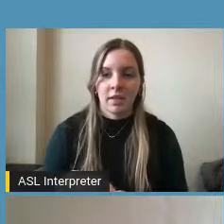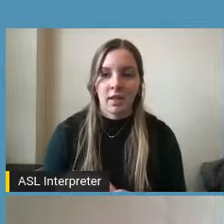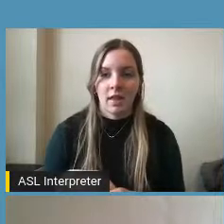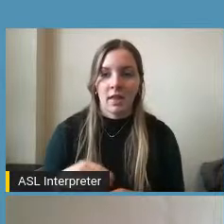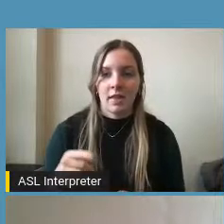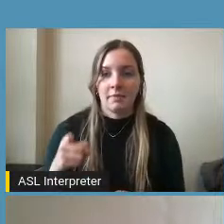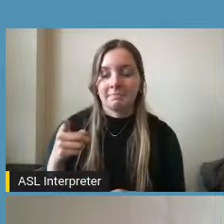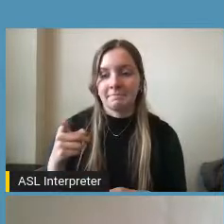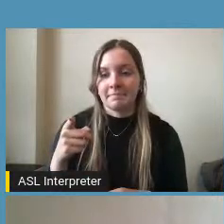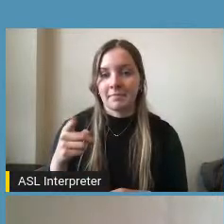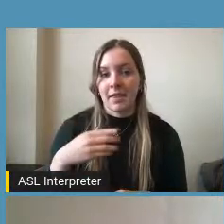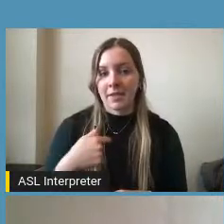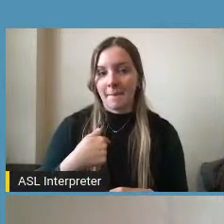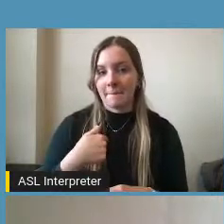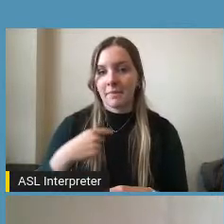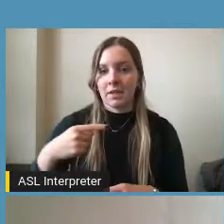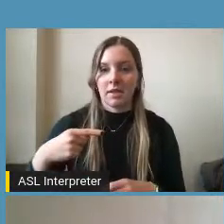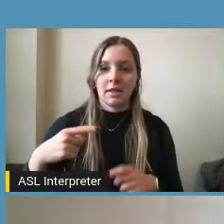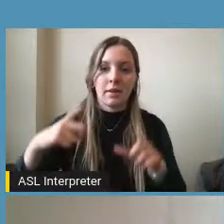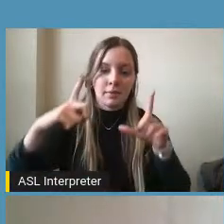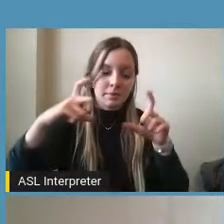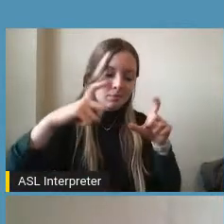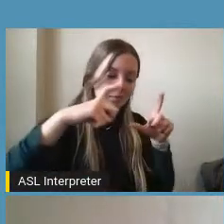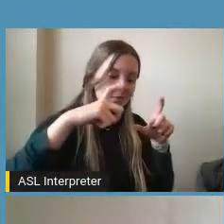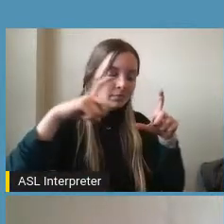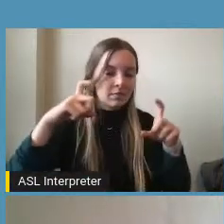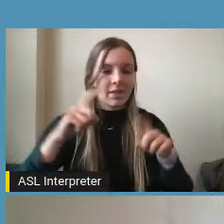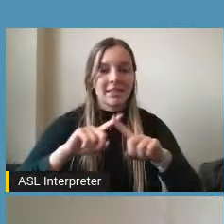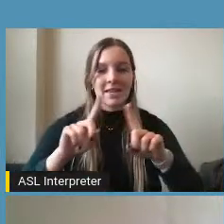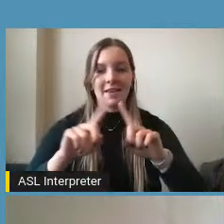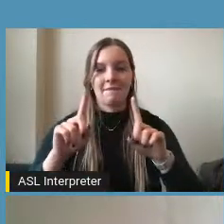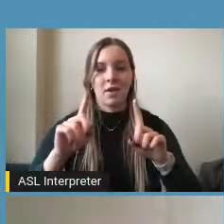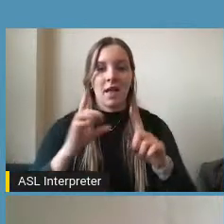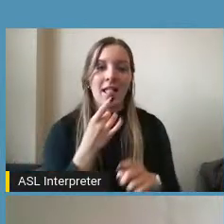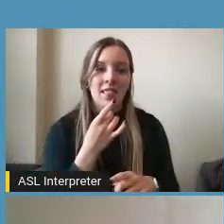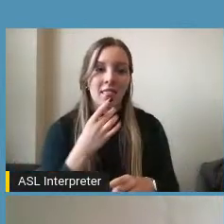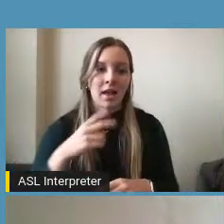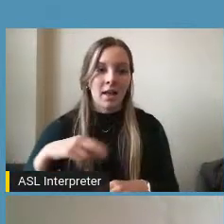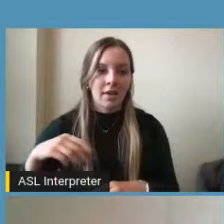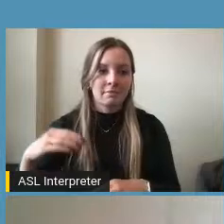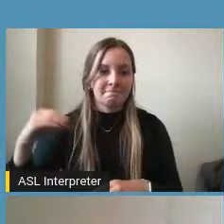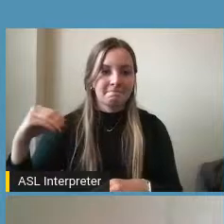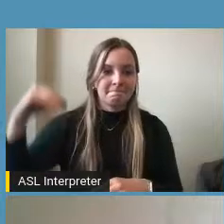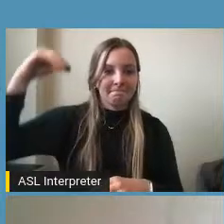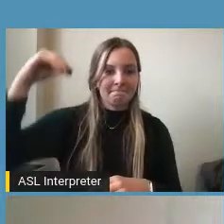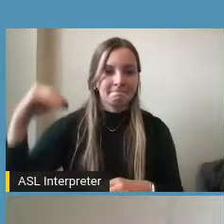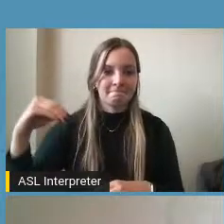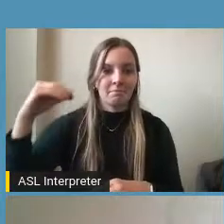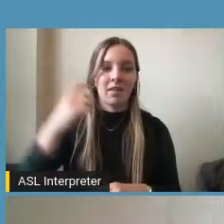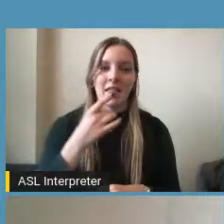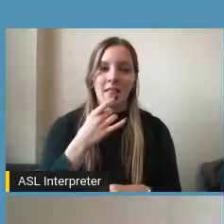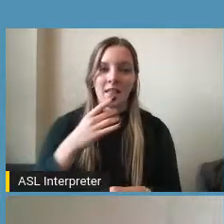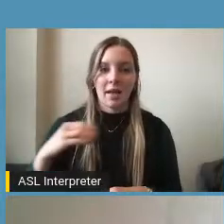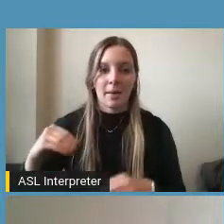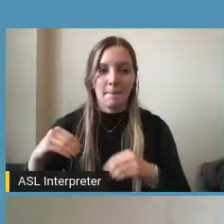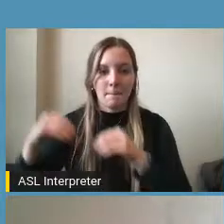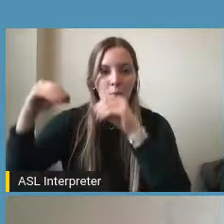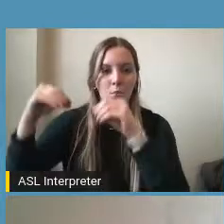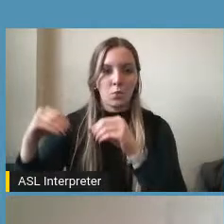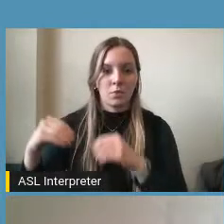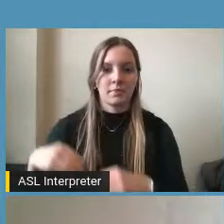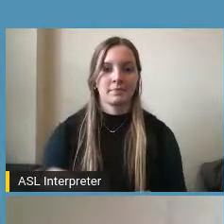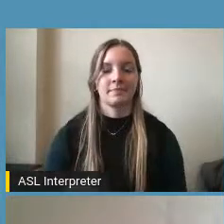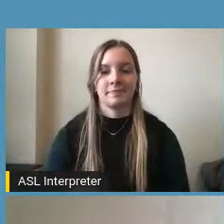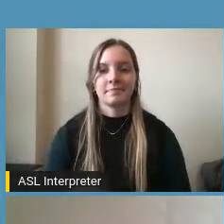images with light in different positions around the subject. So it can be pretty straightforward to do, and the software is also